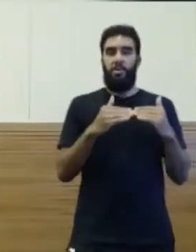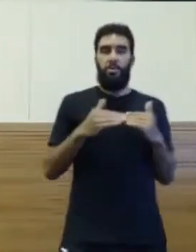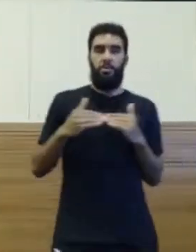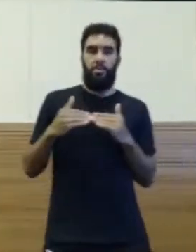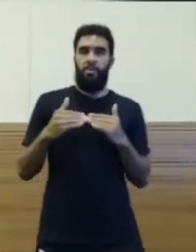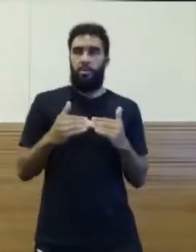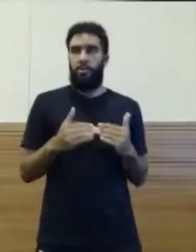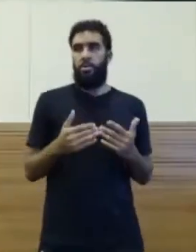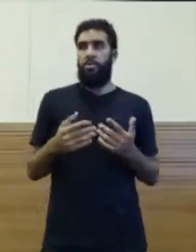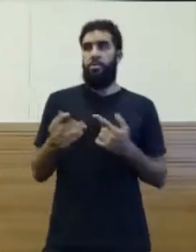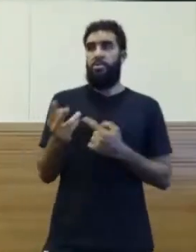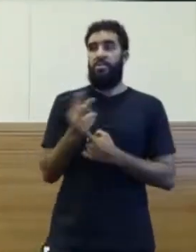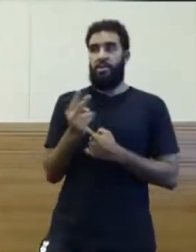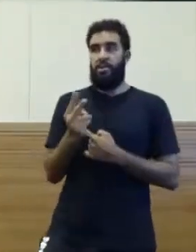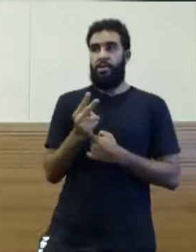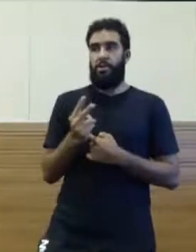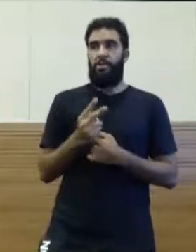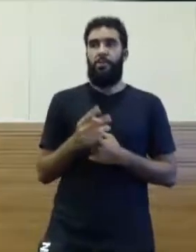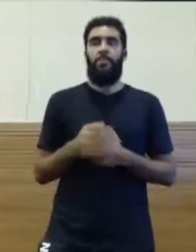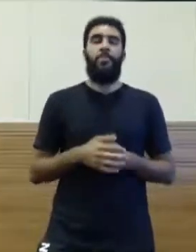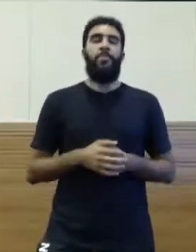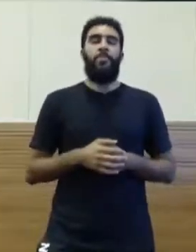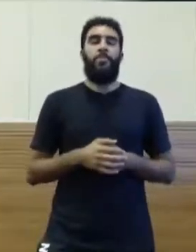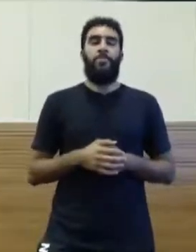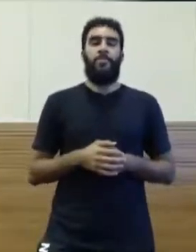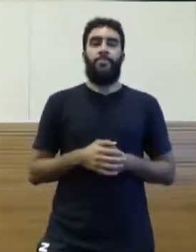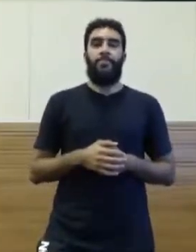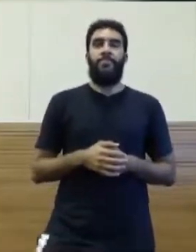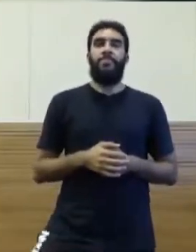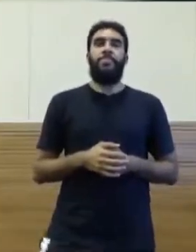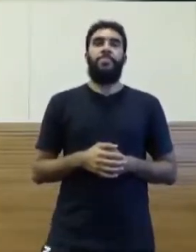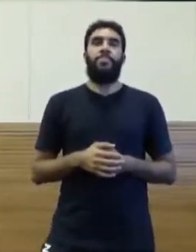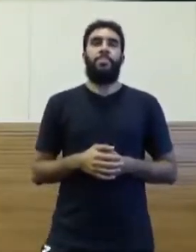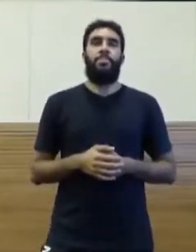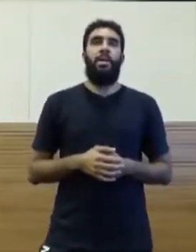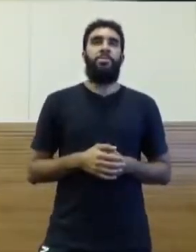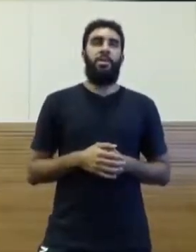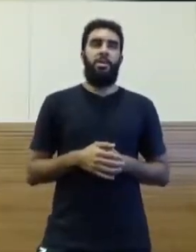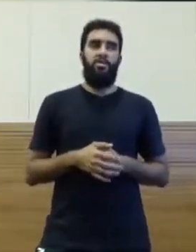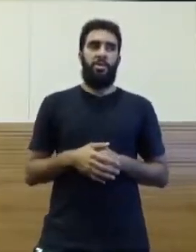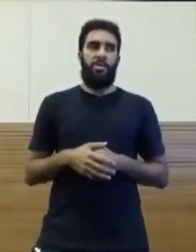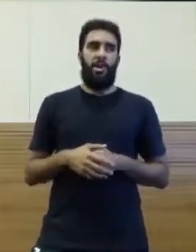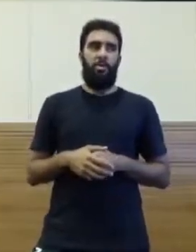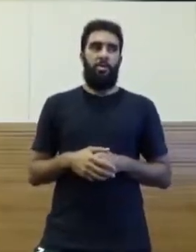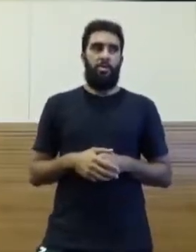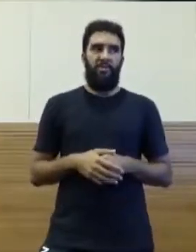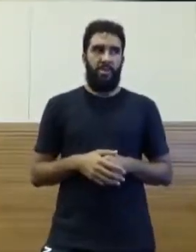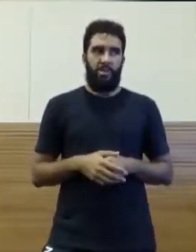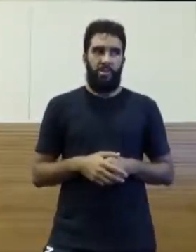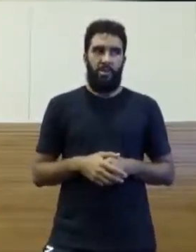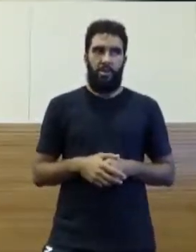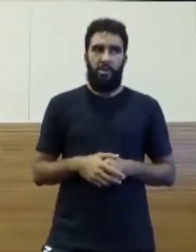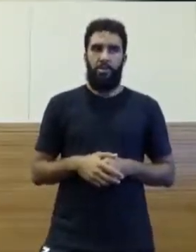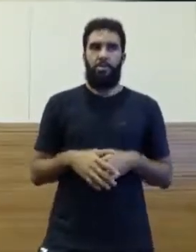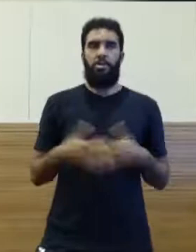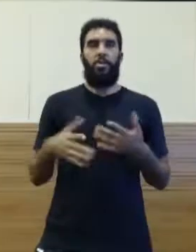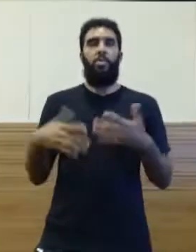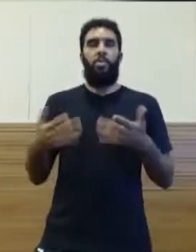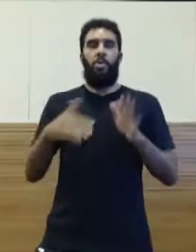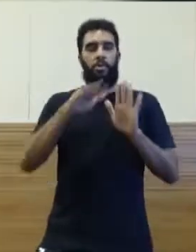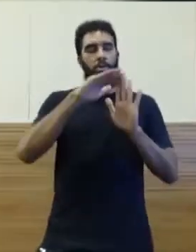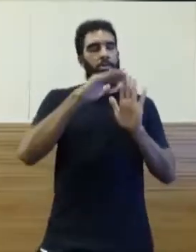shows what are the standards of nutrition that can increase,